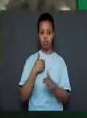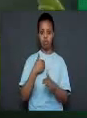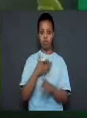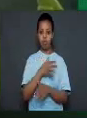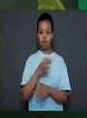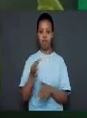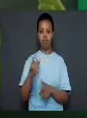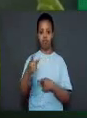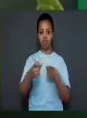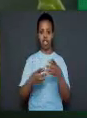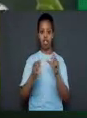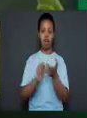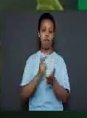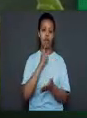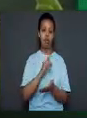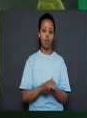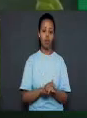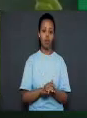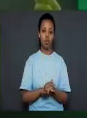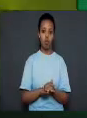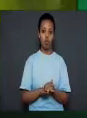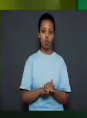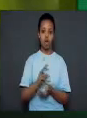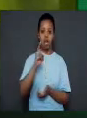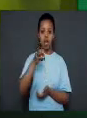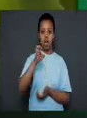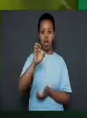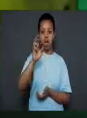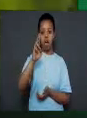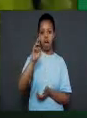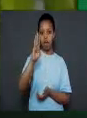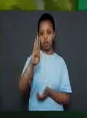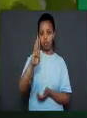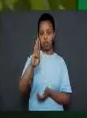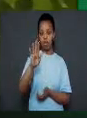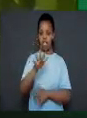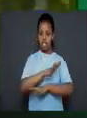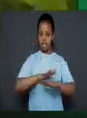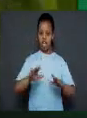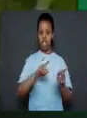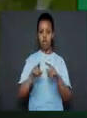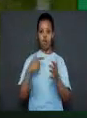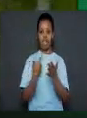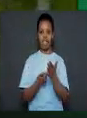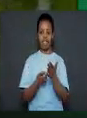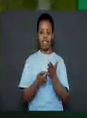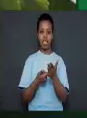is. The herb layer is underneath the shrub